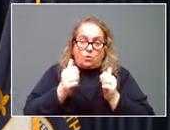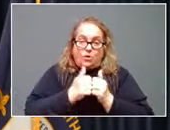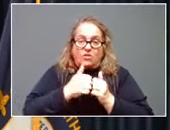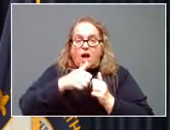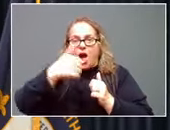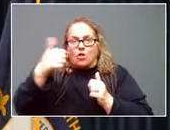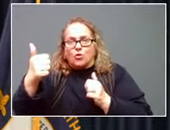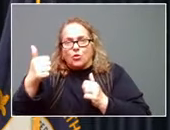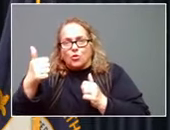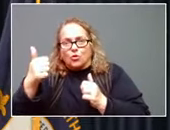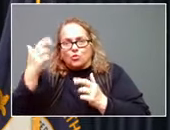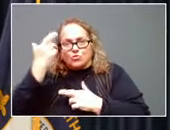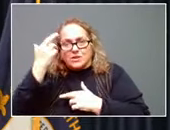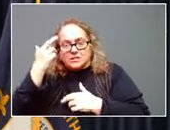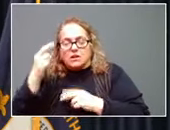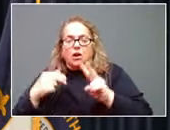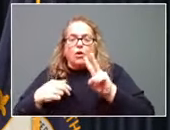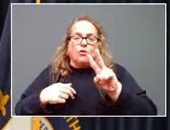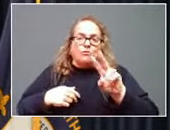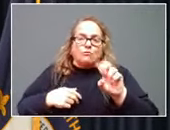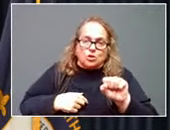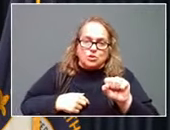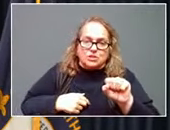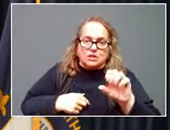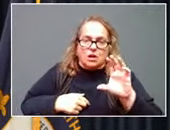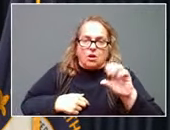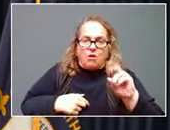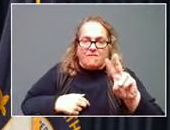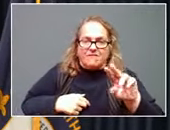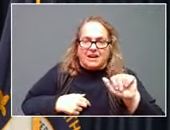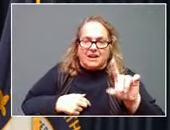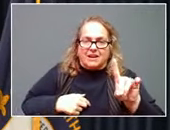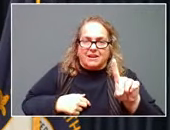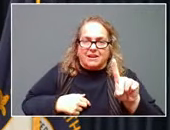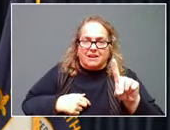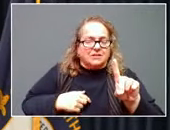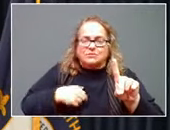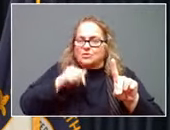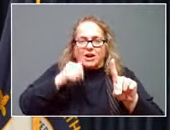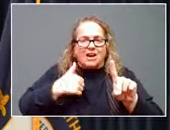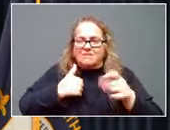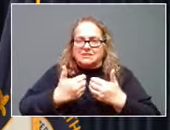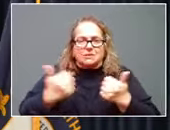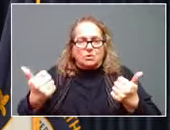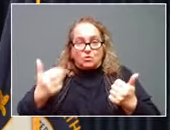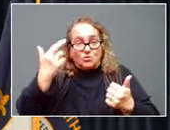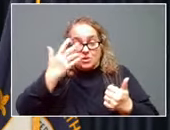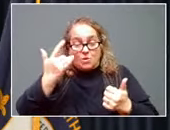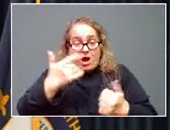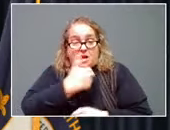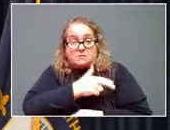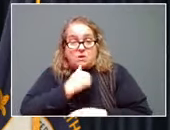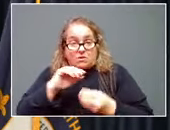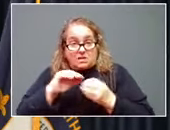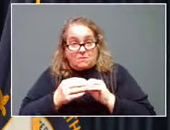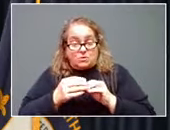versus go in and find that they have it. And the reason is the hospitalization number, as opposed to the death